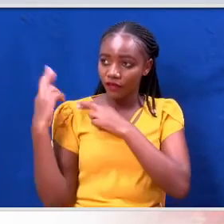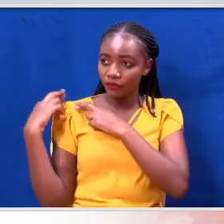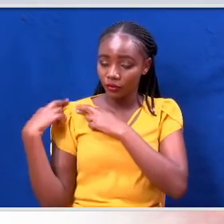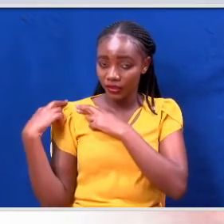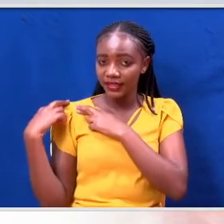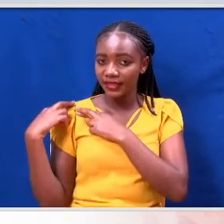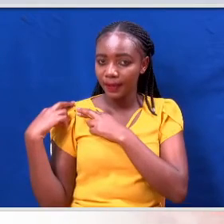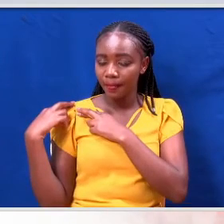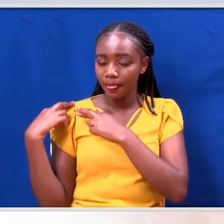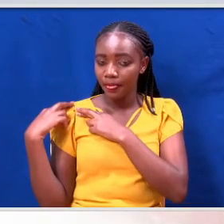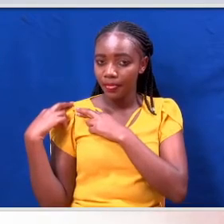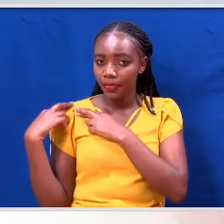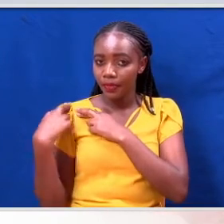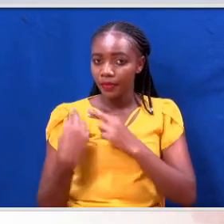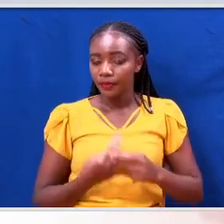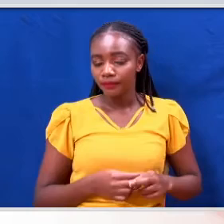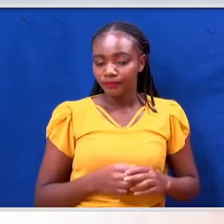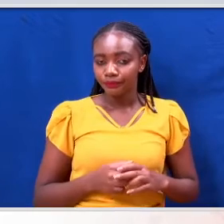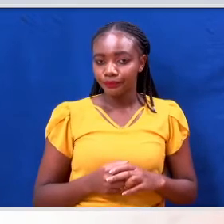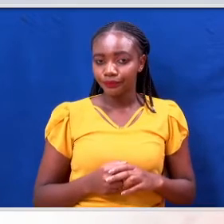officers to expeditiously